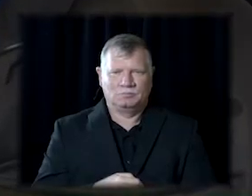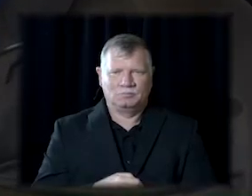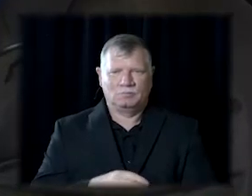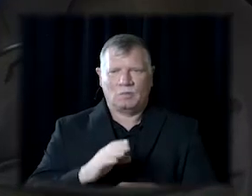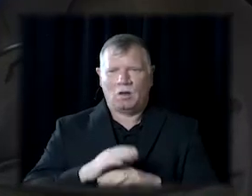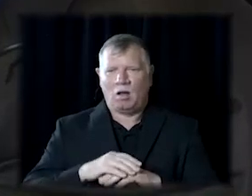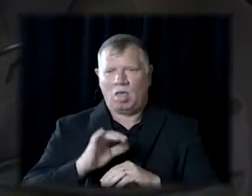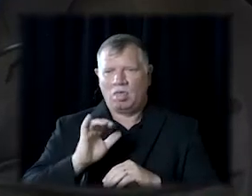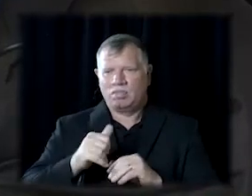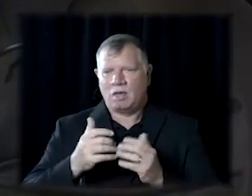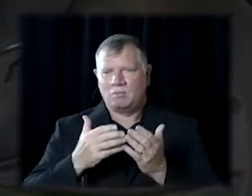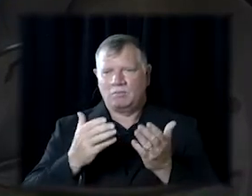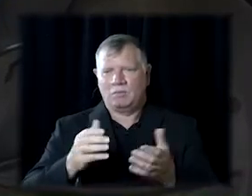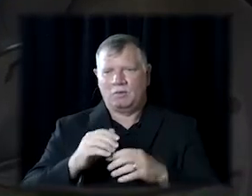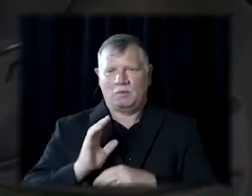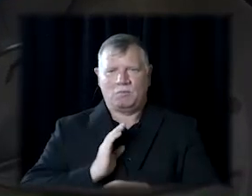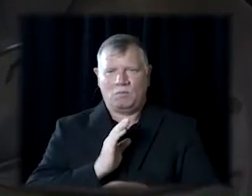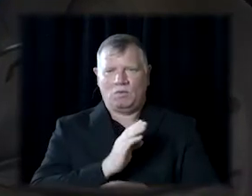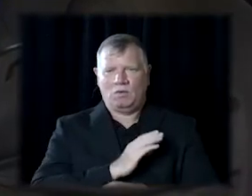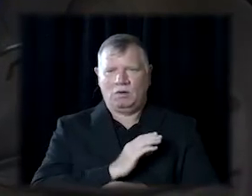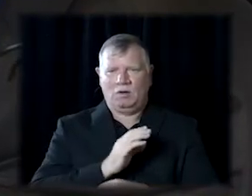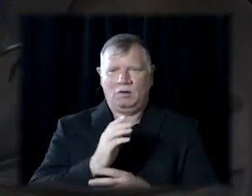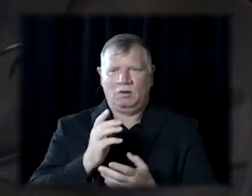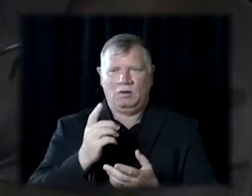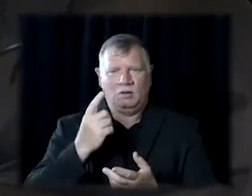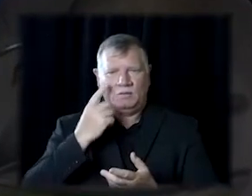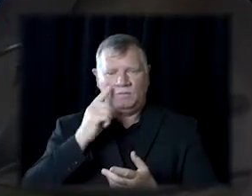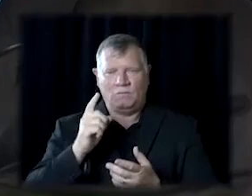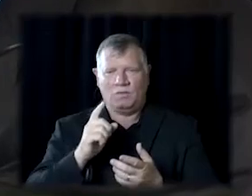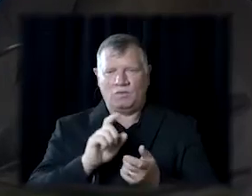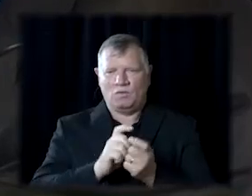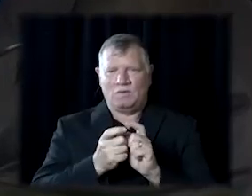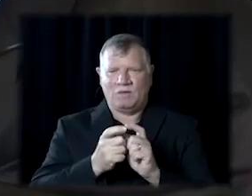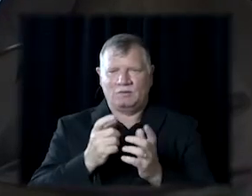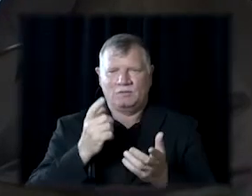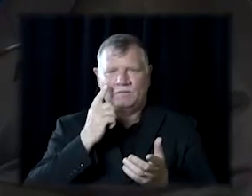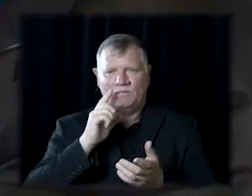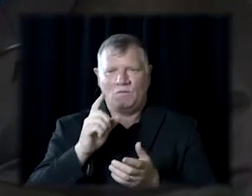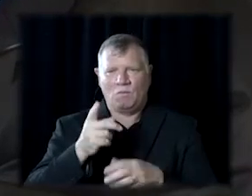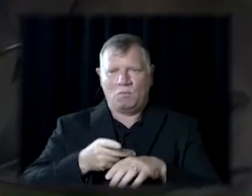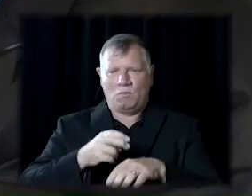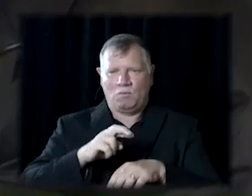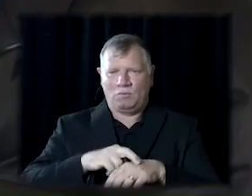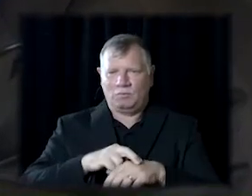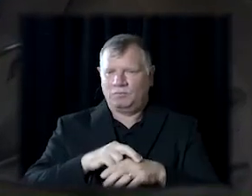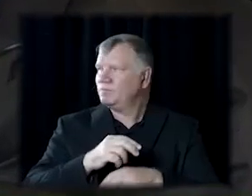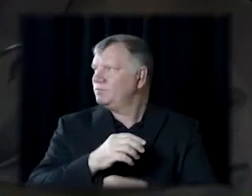On the basis of the presentation of the board's executive director on the proposed revised fiscal plan for the Commonwealth,